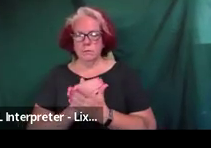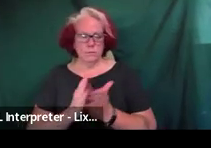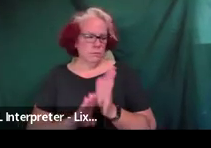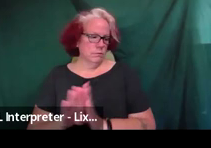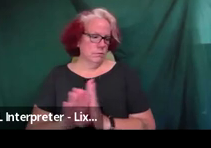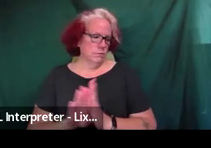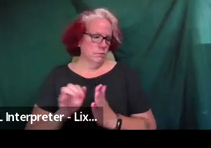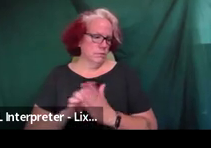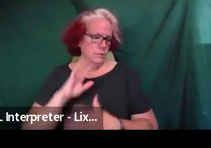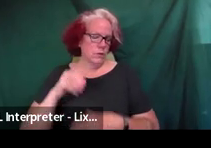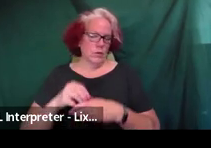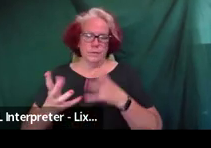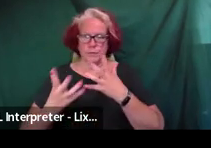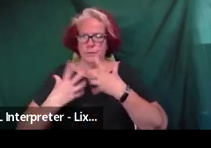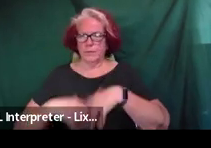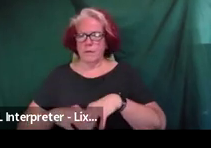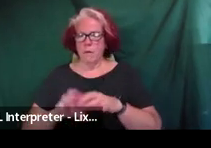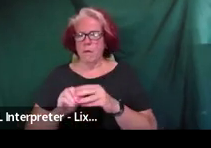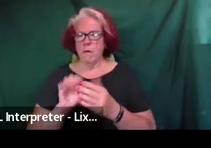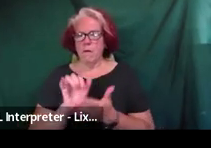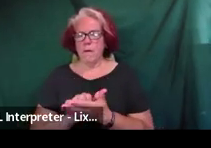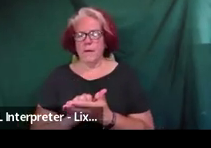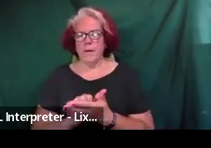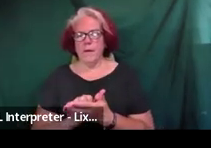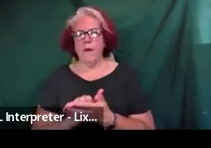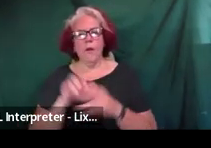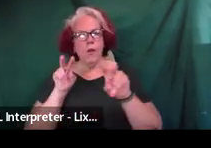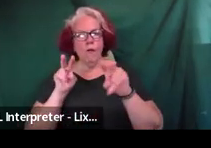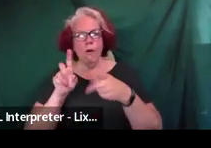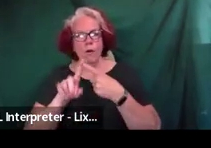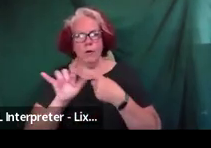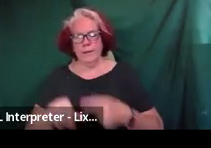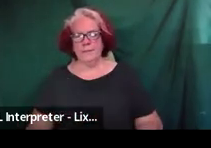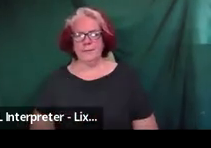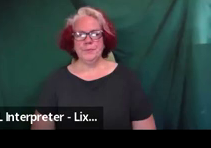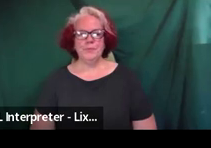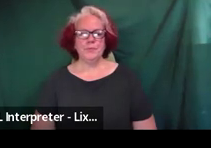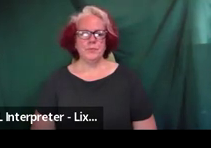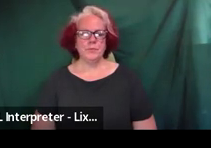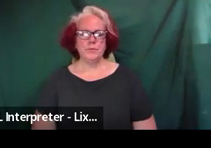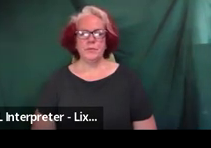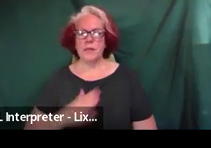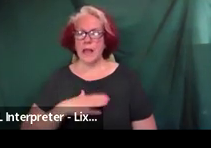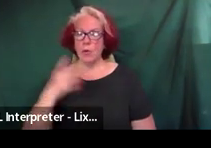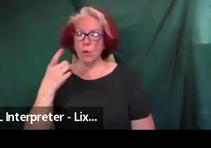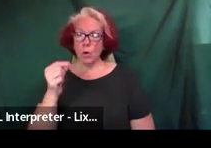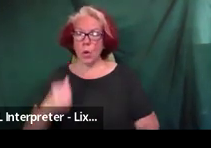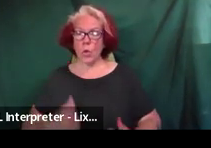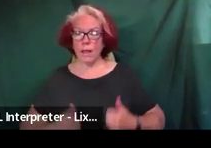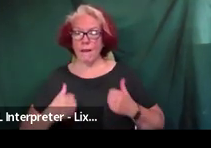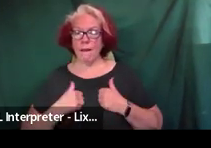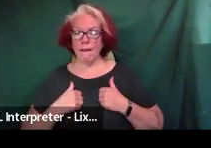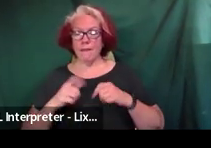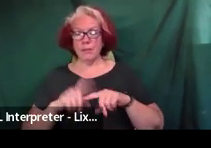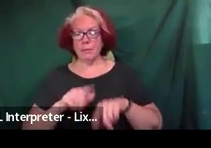all incorporated into that. So that we are looking forward to. And then our go live, depending on what the